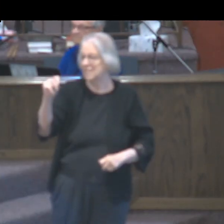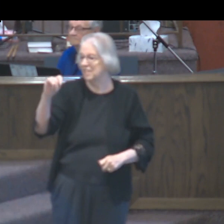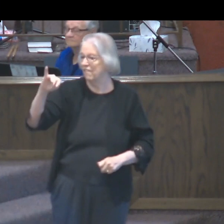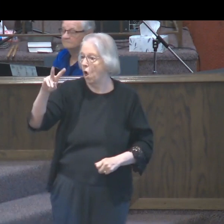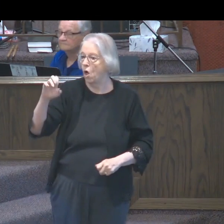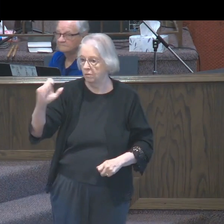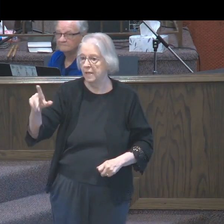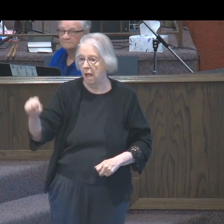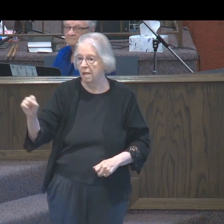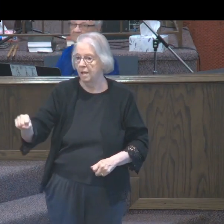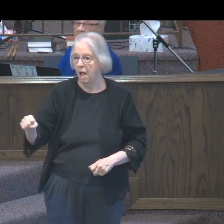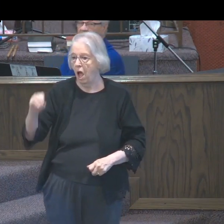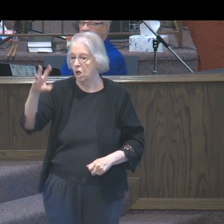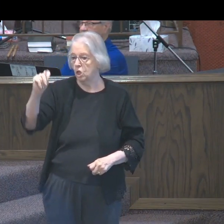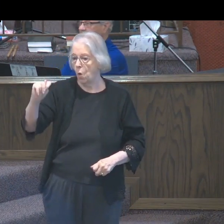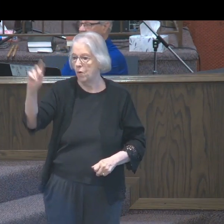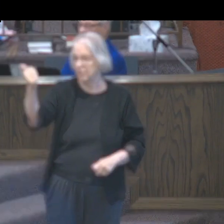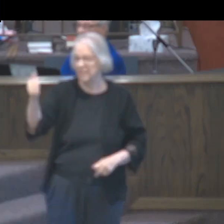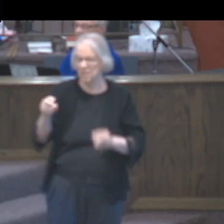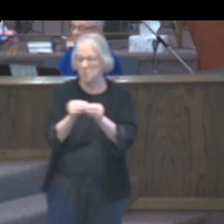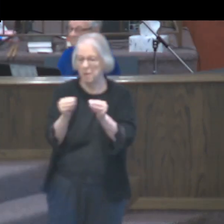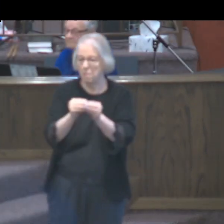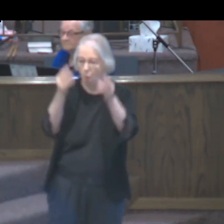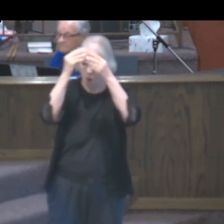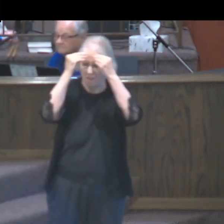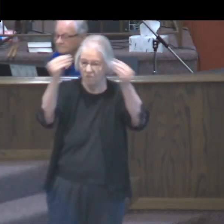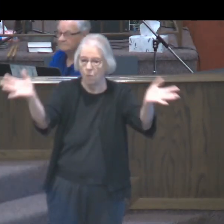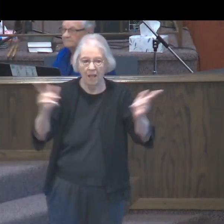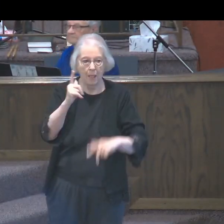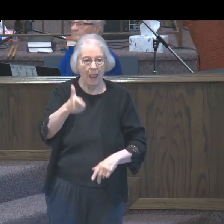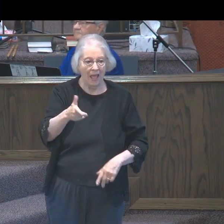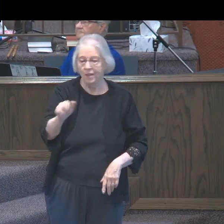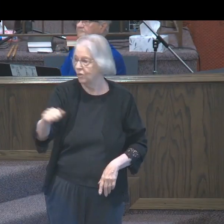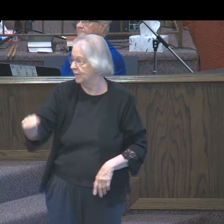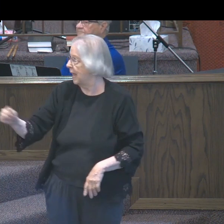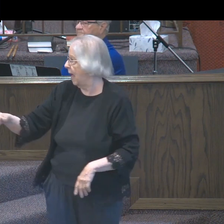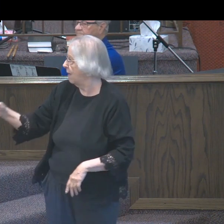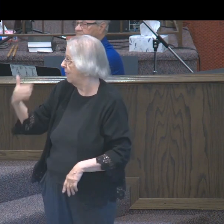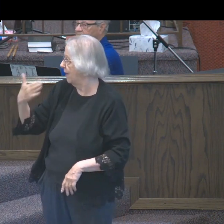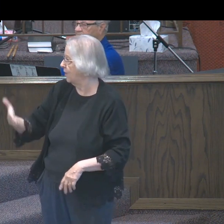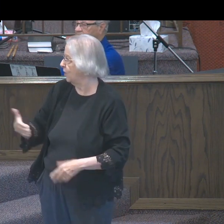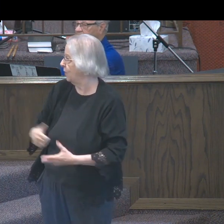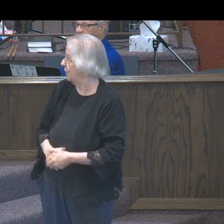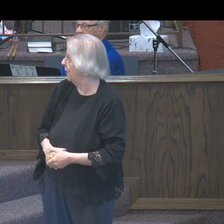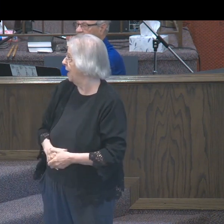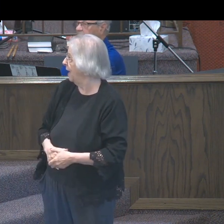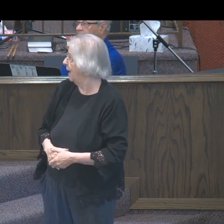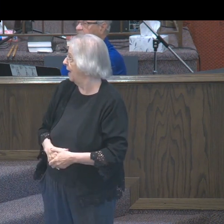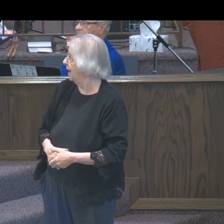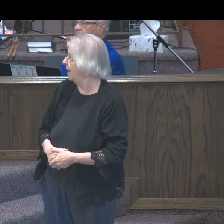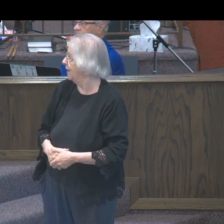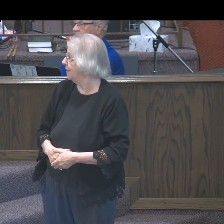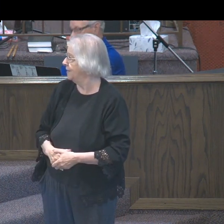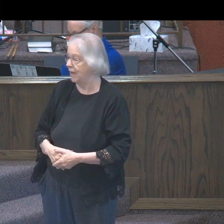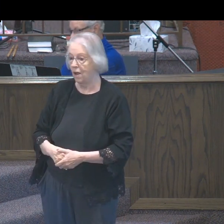we, this is not our family corporate prayer time. I just want to pray with us this morning because it's always good to